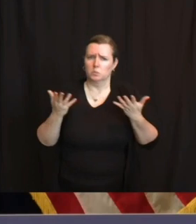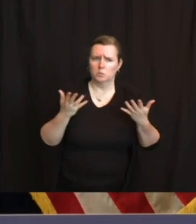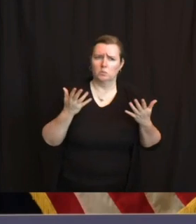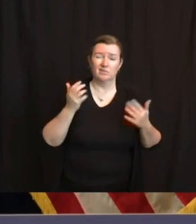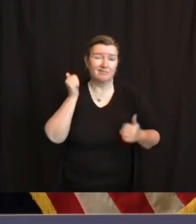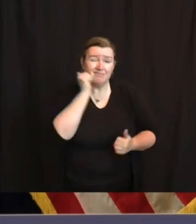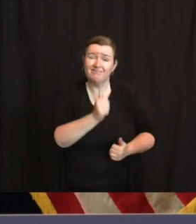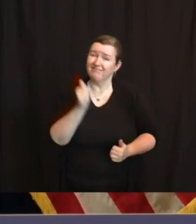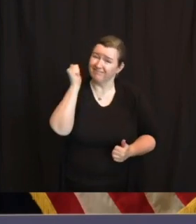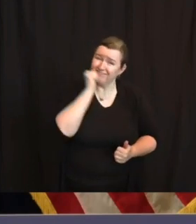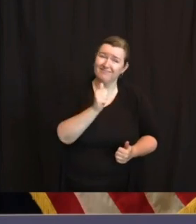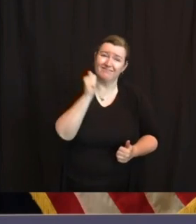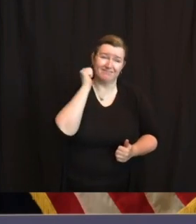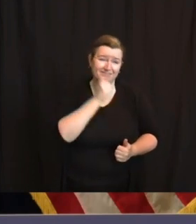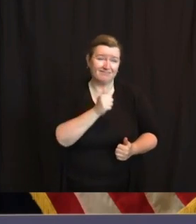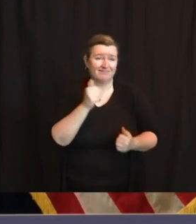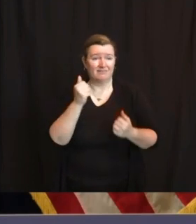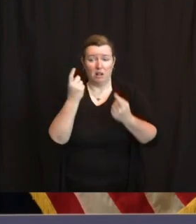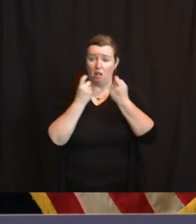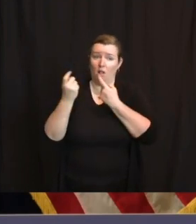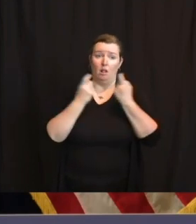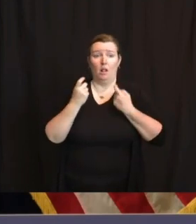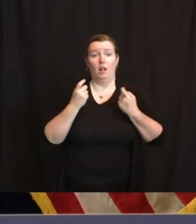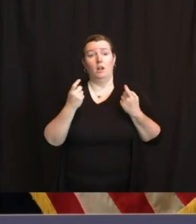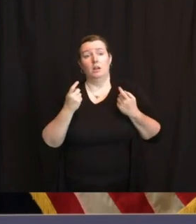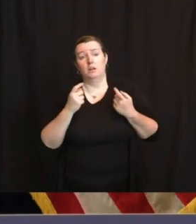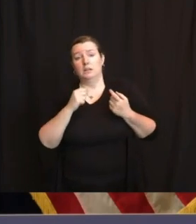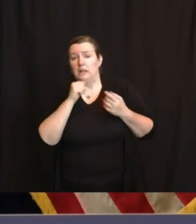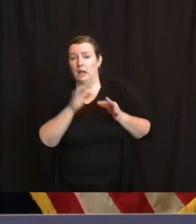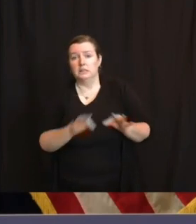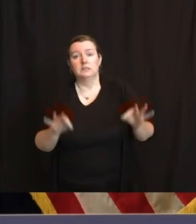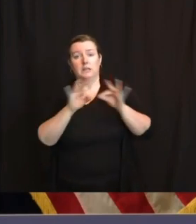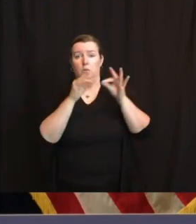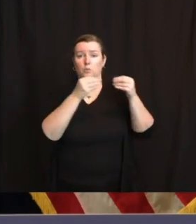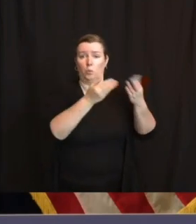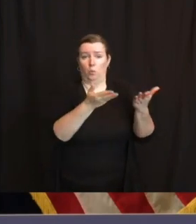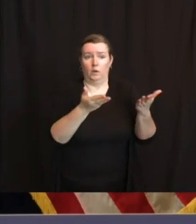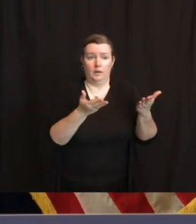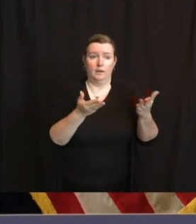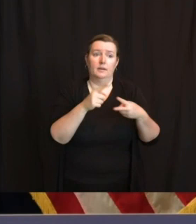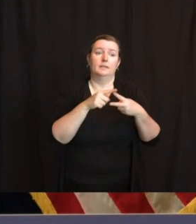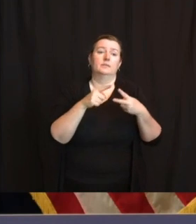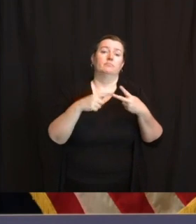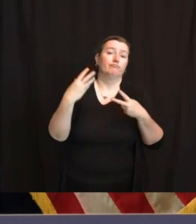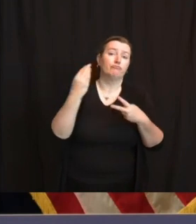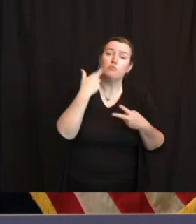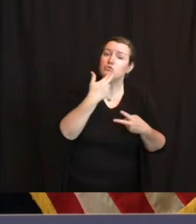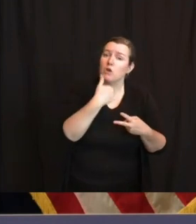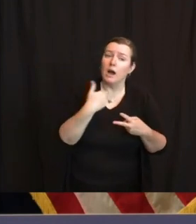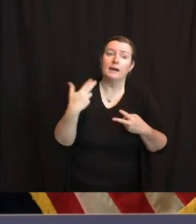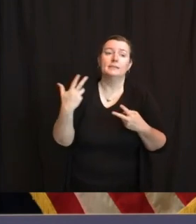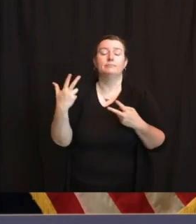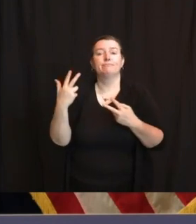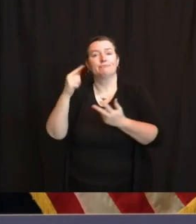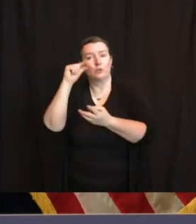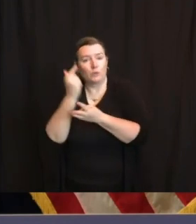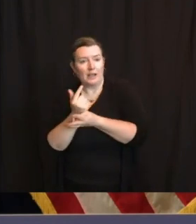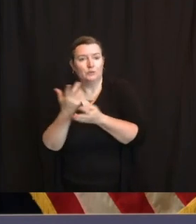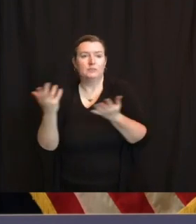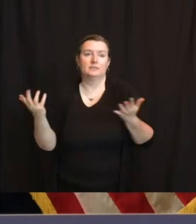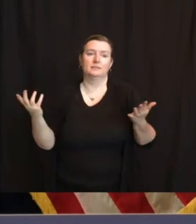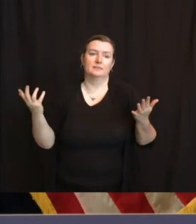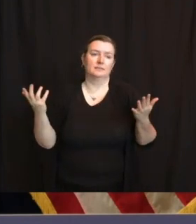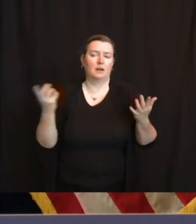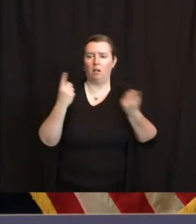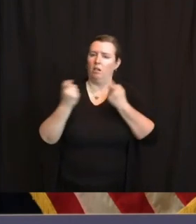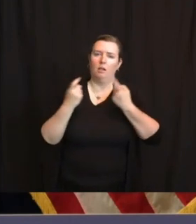about non-essential retail, about dining, about graduations. Again, I repeat what I said